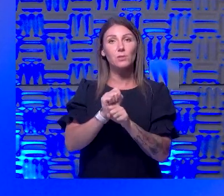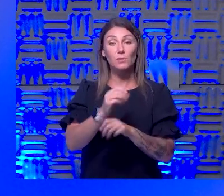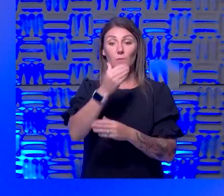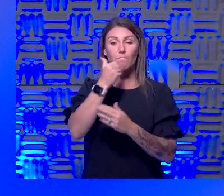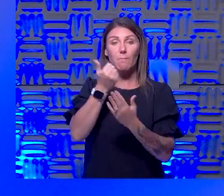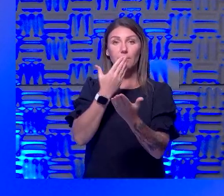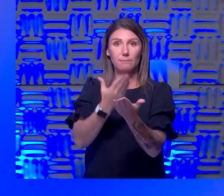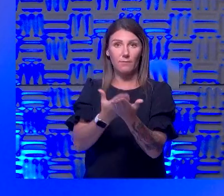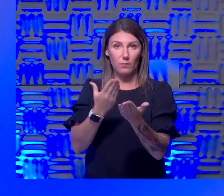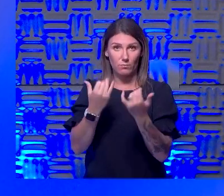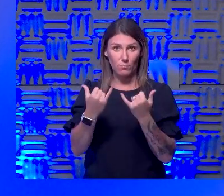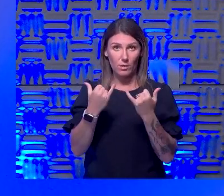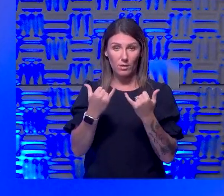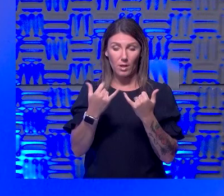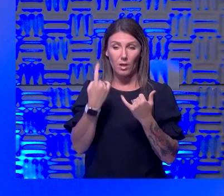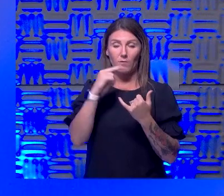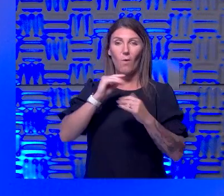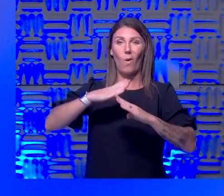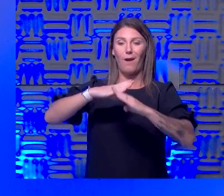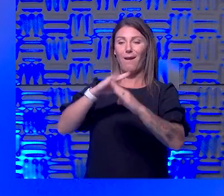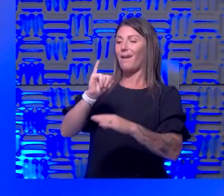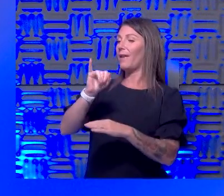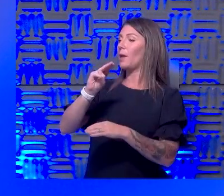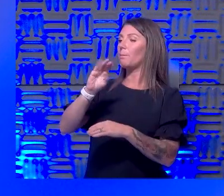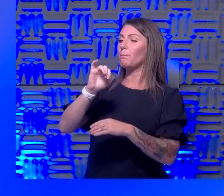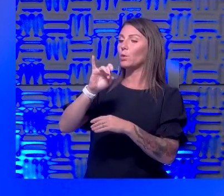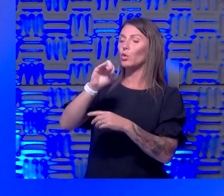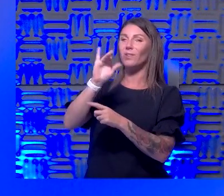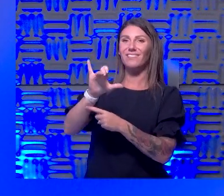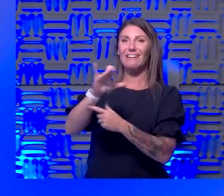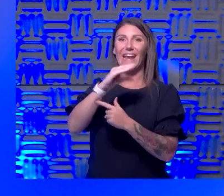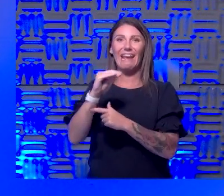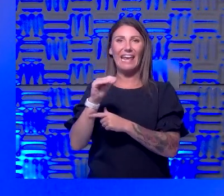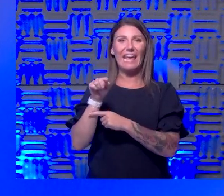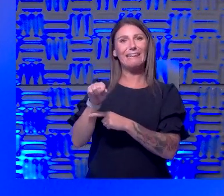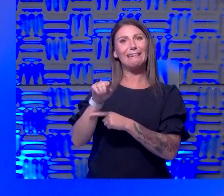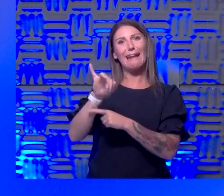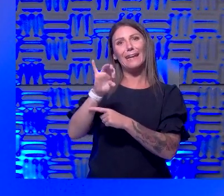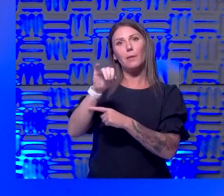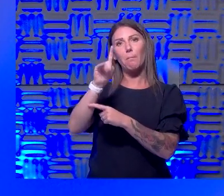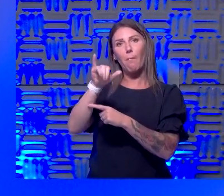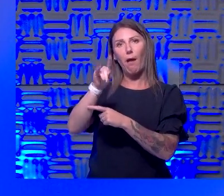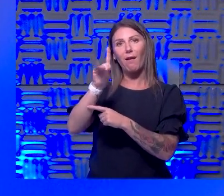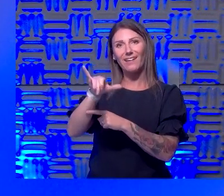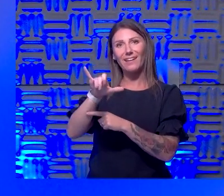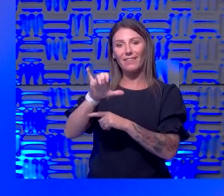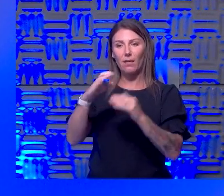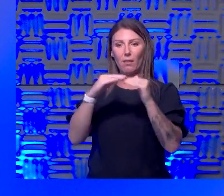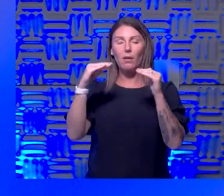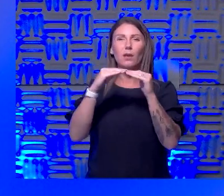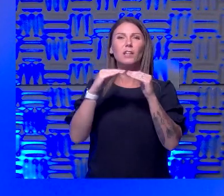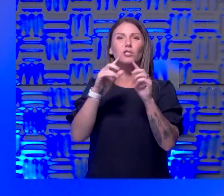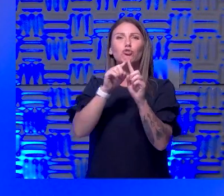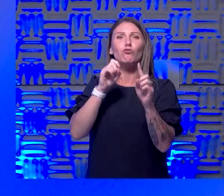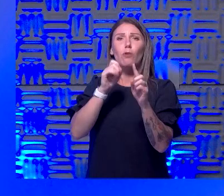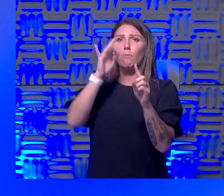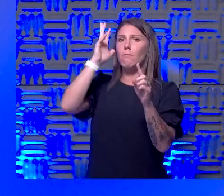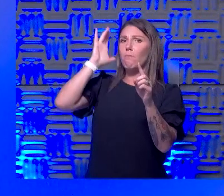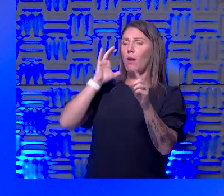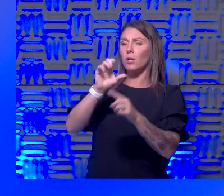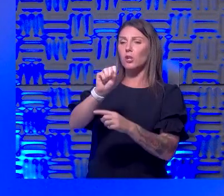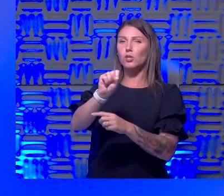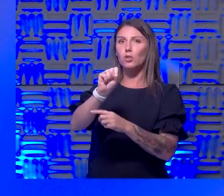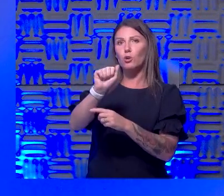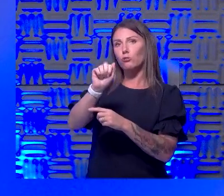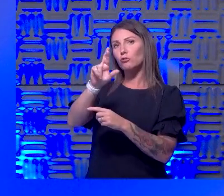best evidence we have for immunity and antibody levels really come from the older SARS studies, in which